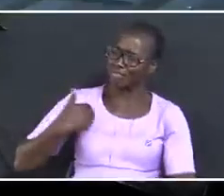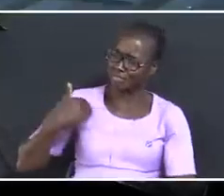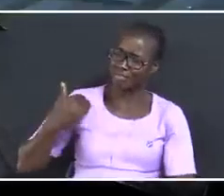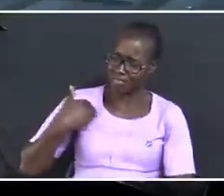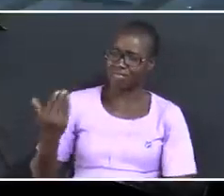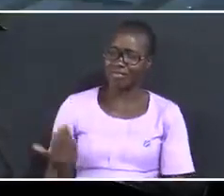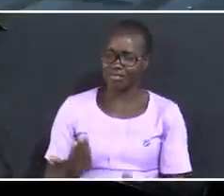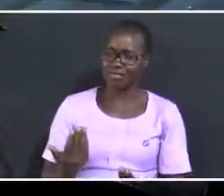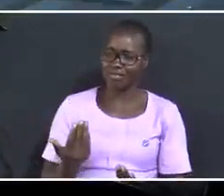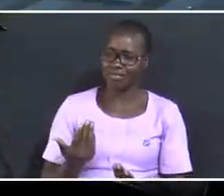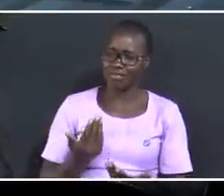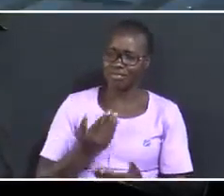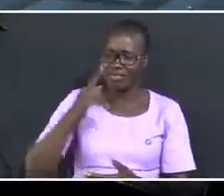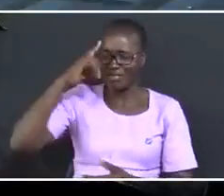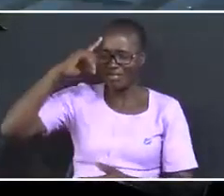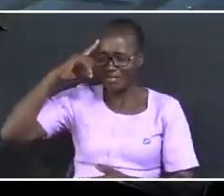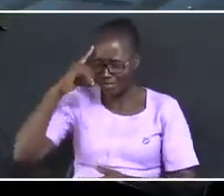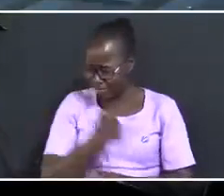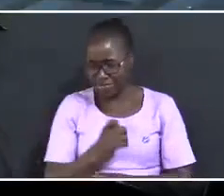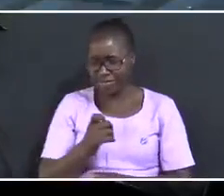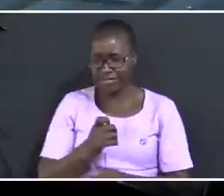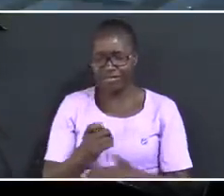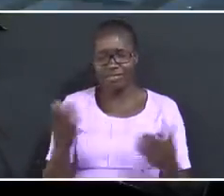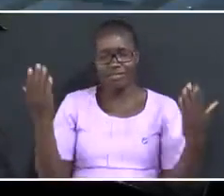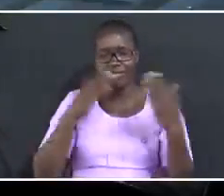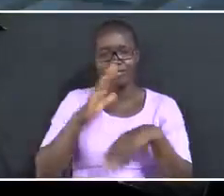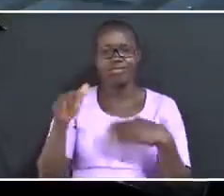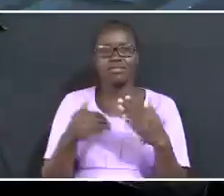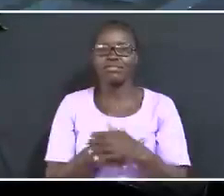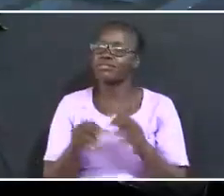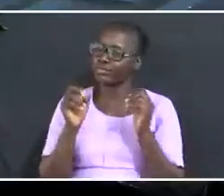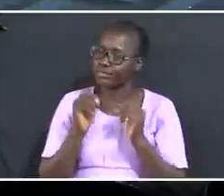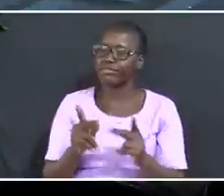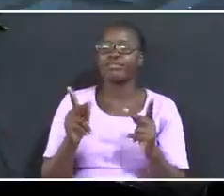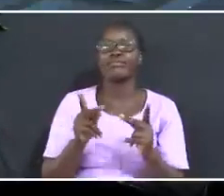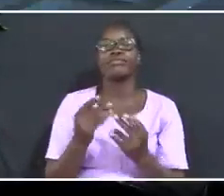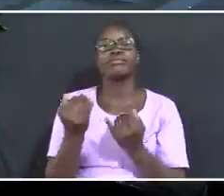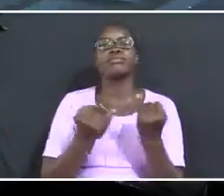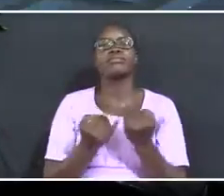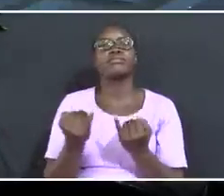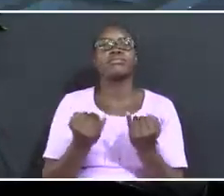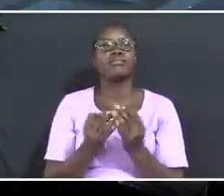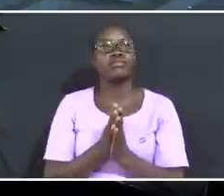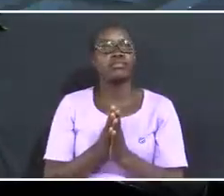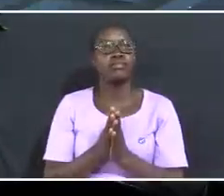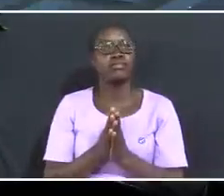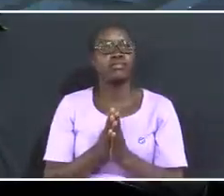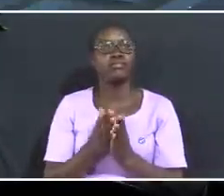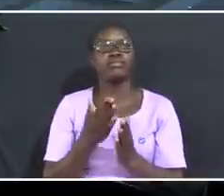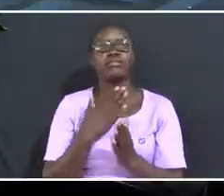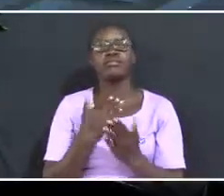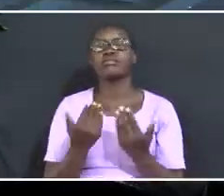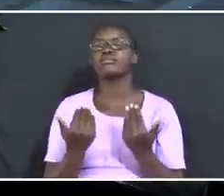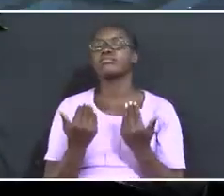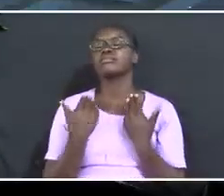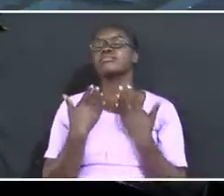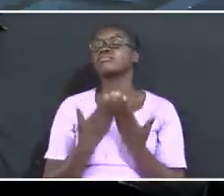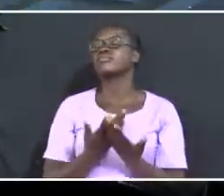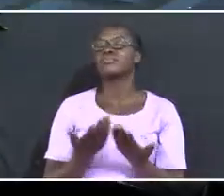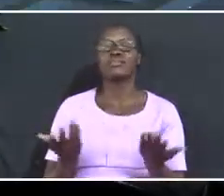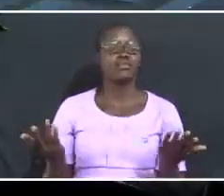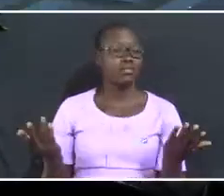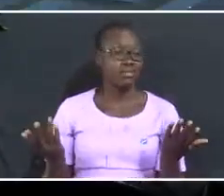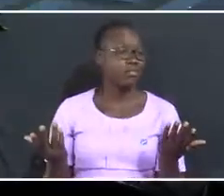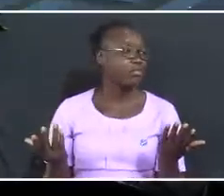the whole night. And mama could not say, well, tomorrow is Sabbath, you keep crying, I'm sleeping. She will get